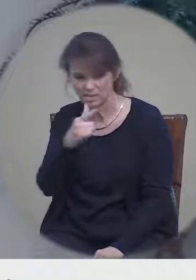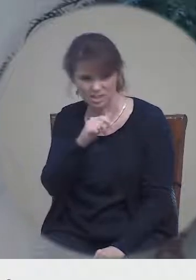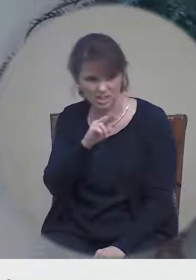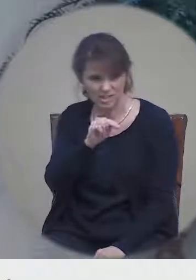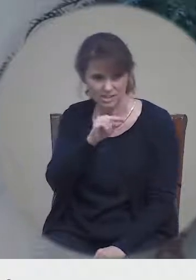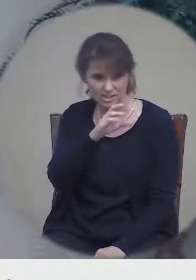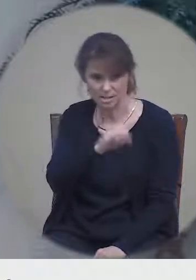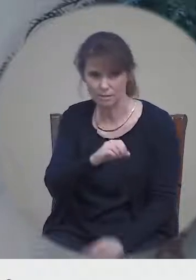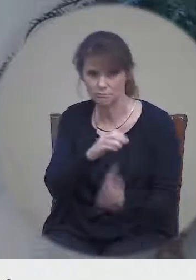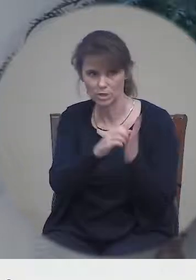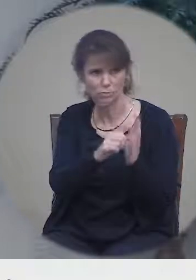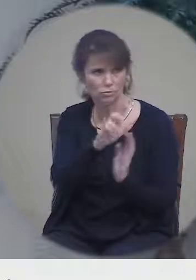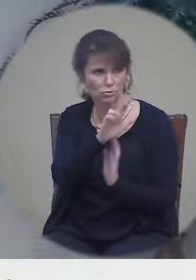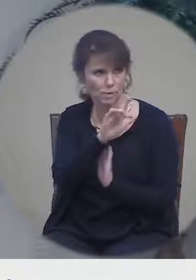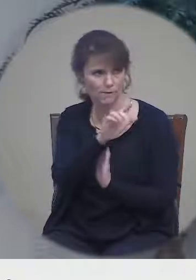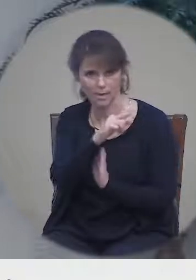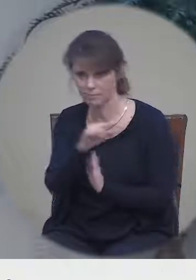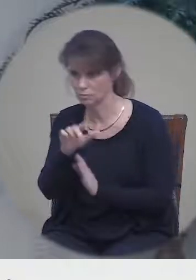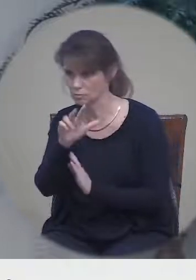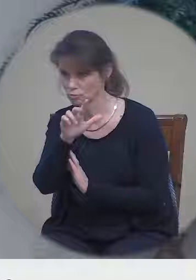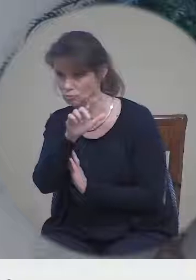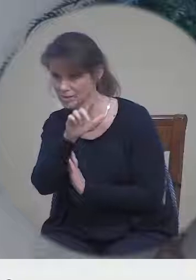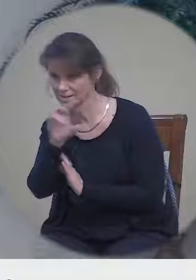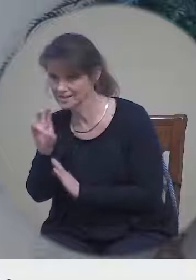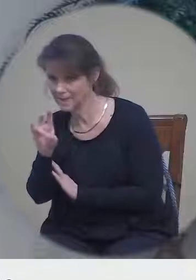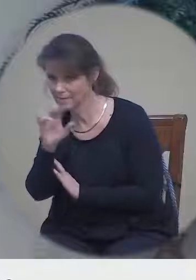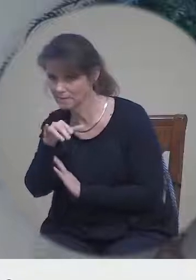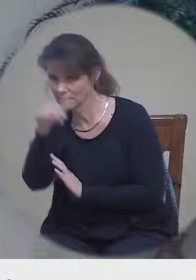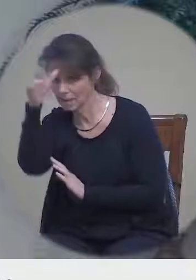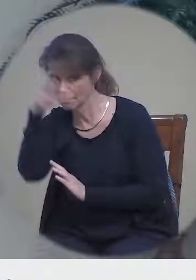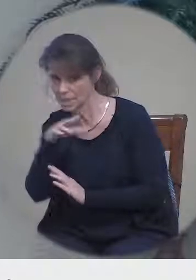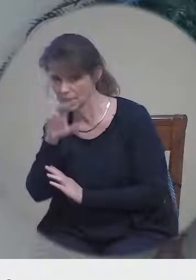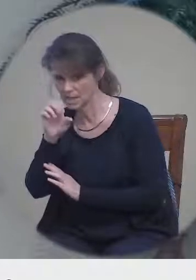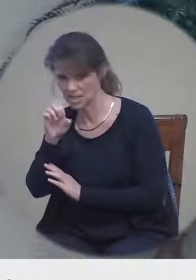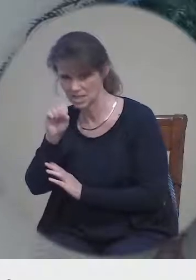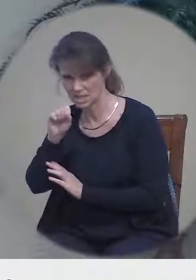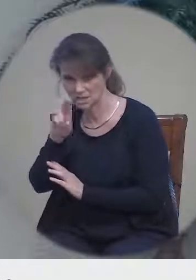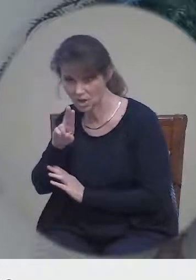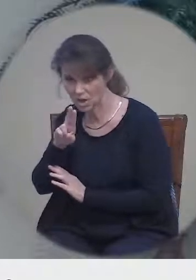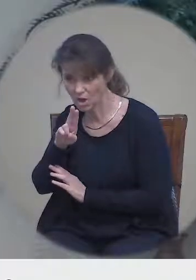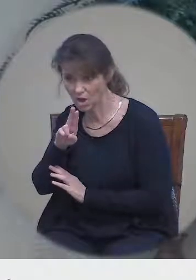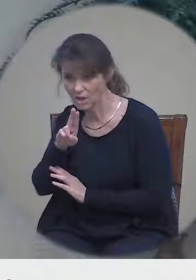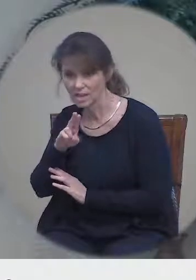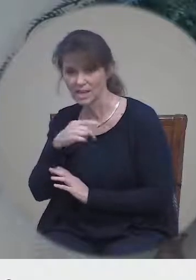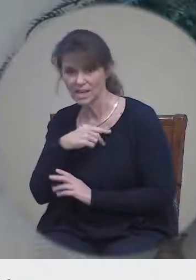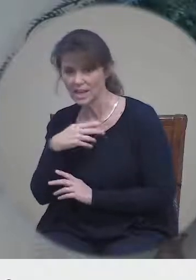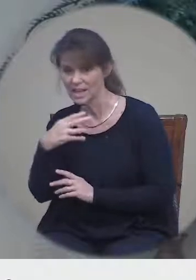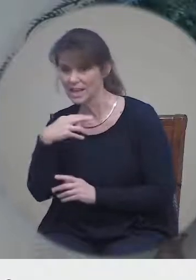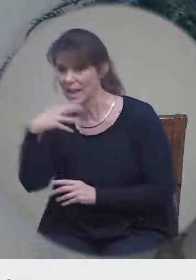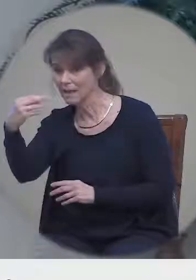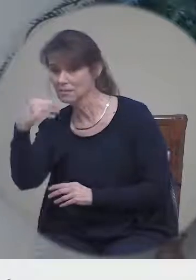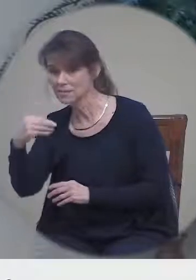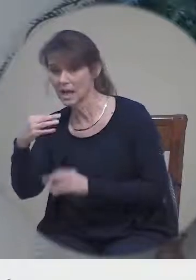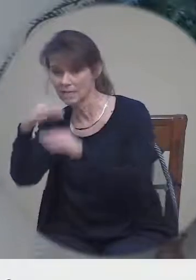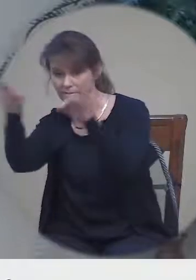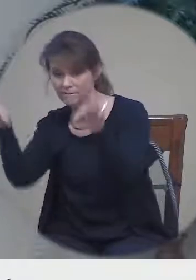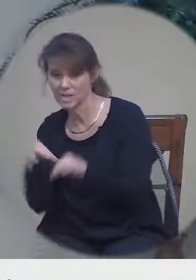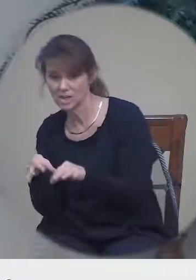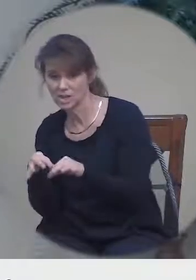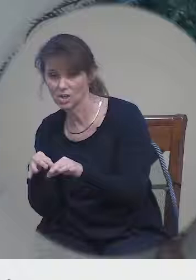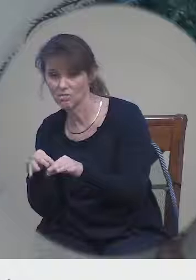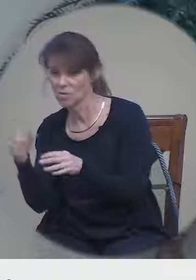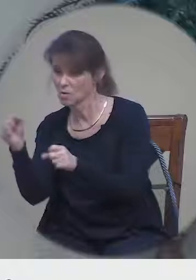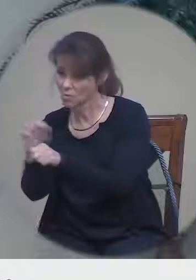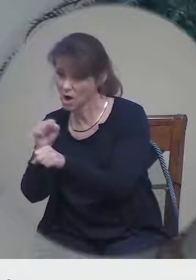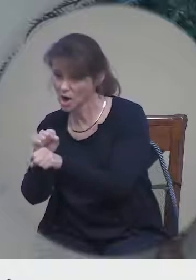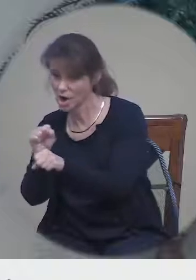27. You remember that? He came in from the fields empty-handed. He was starving. So he claimed